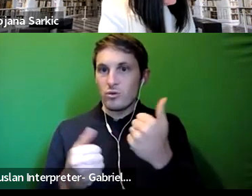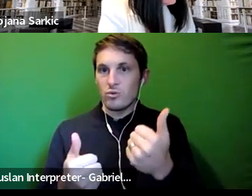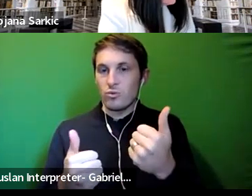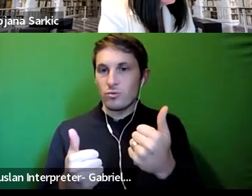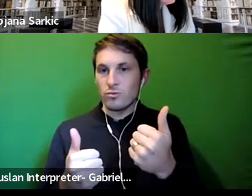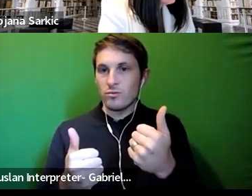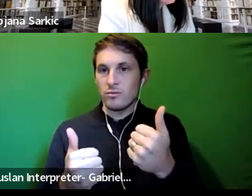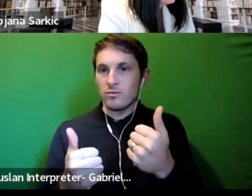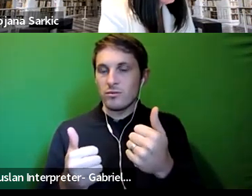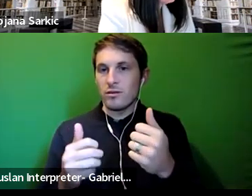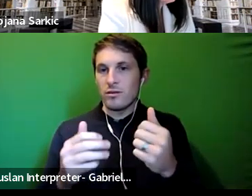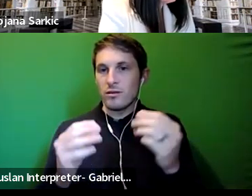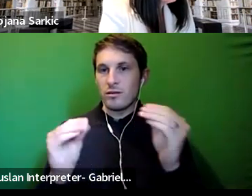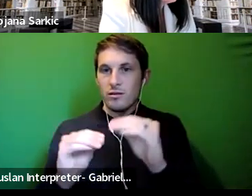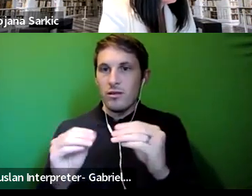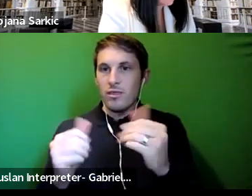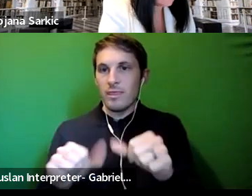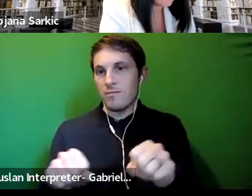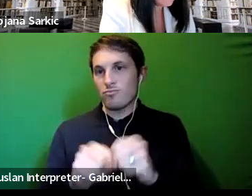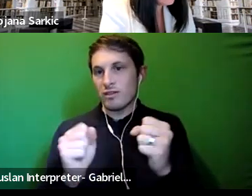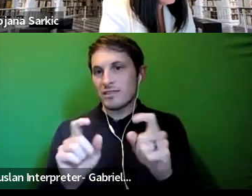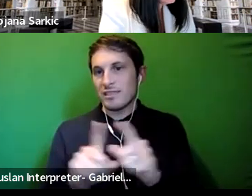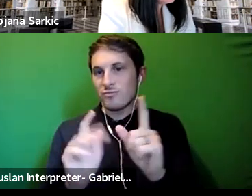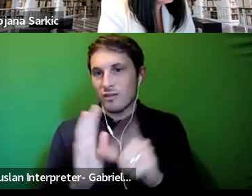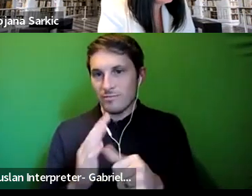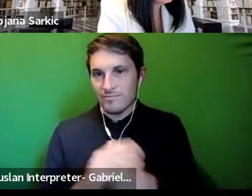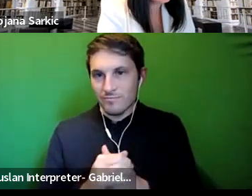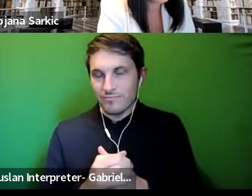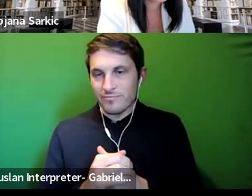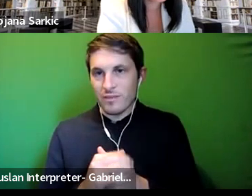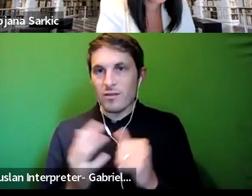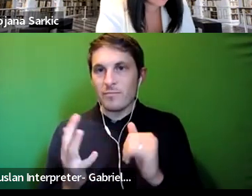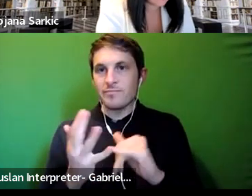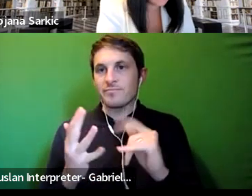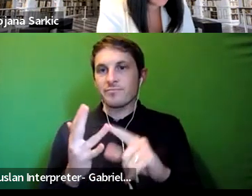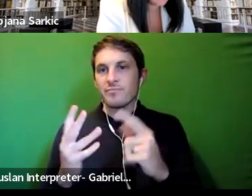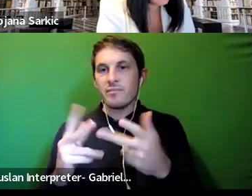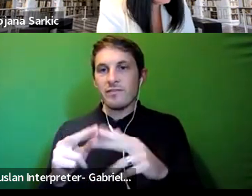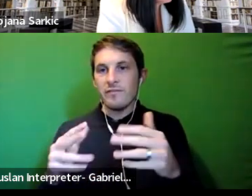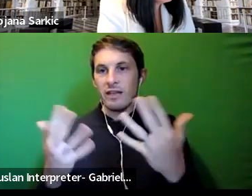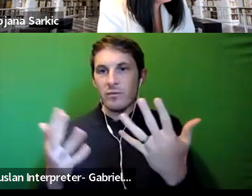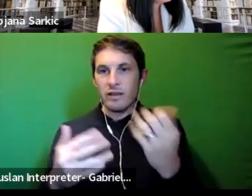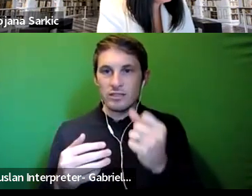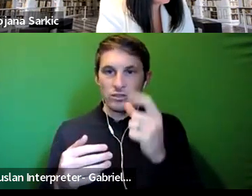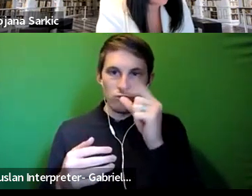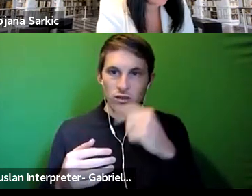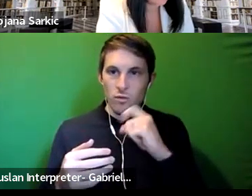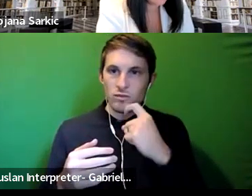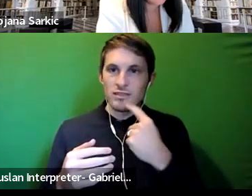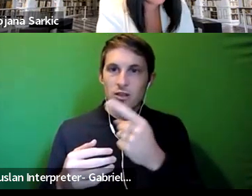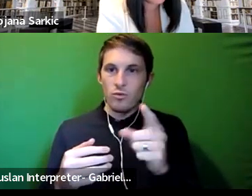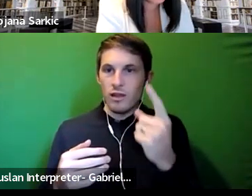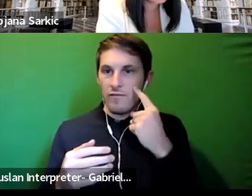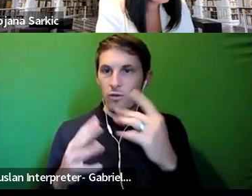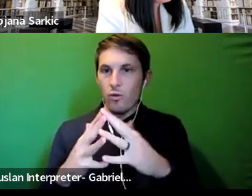make it look good and do everything else and break everything at the same time. If anybody has a chance, I would tell everybody to look up the